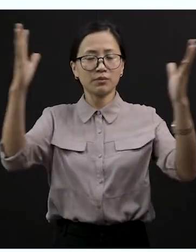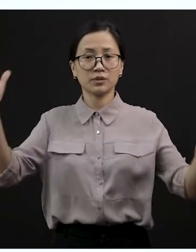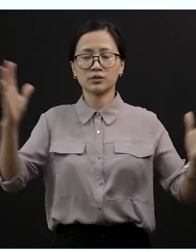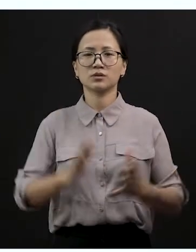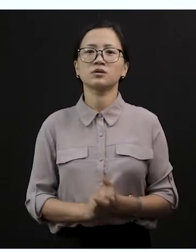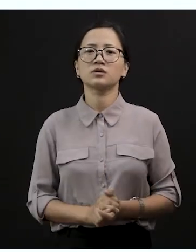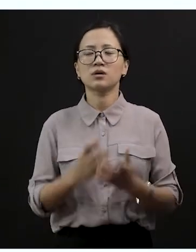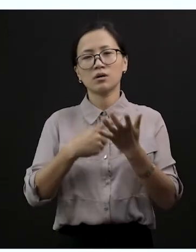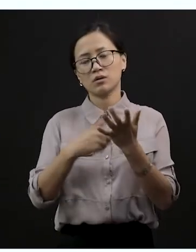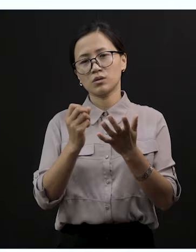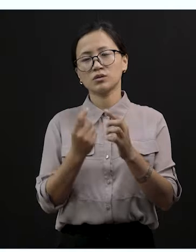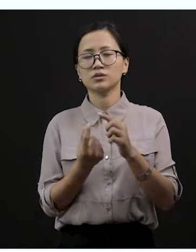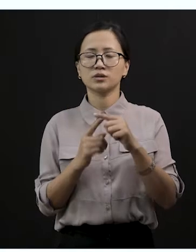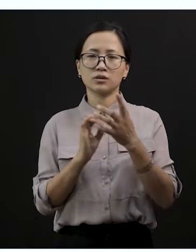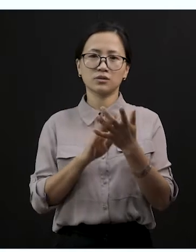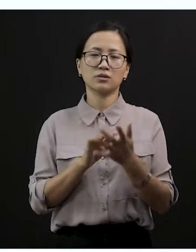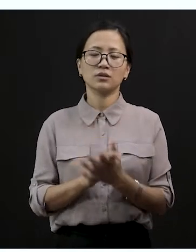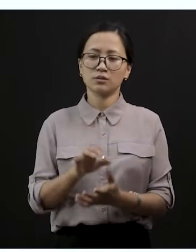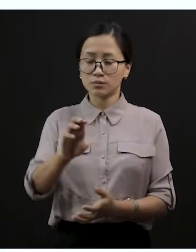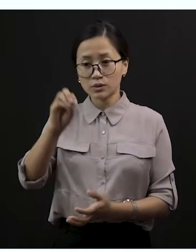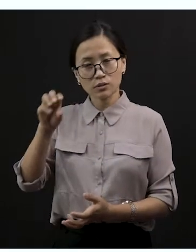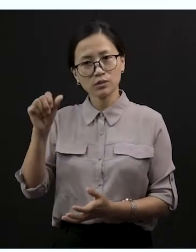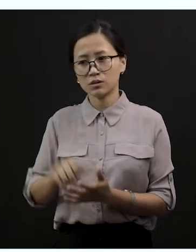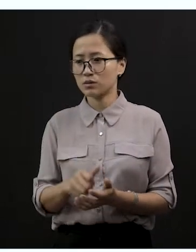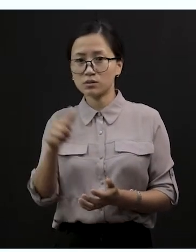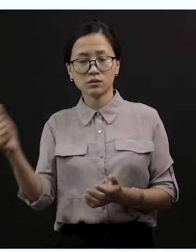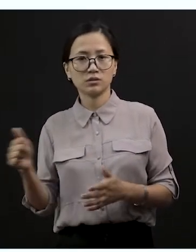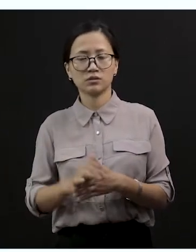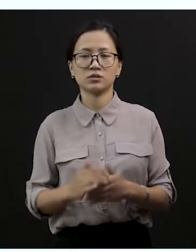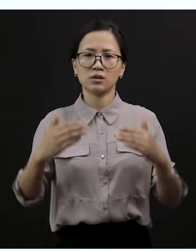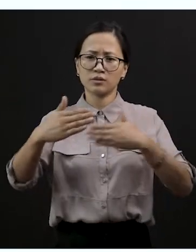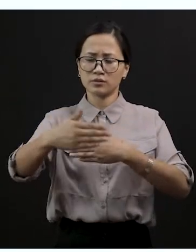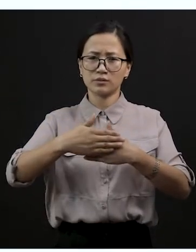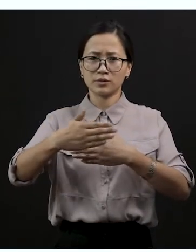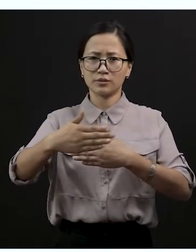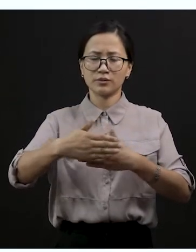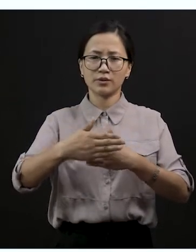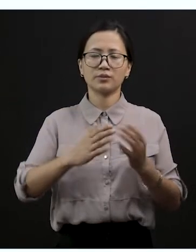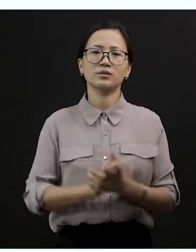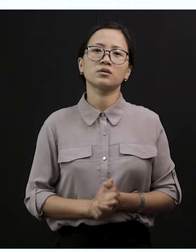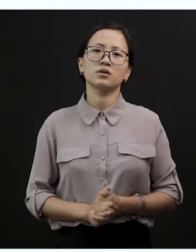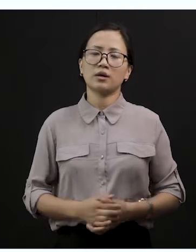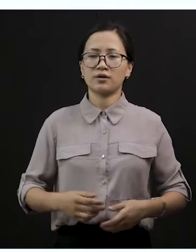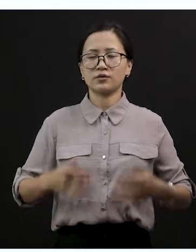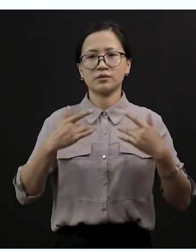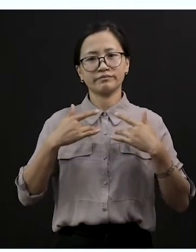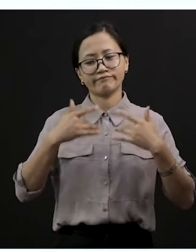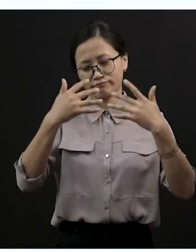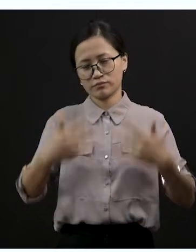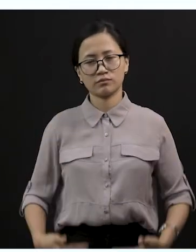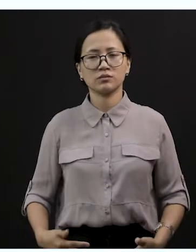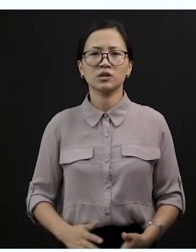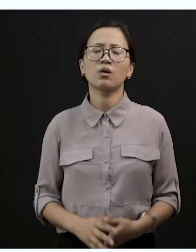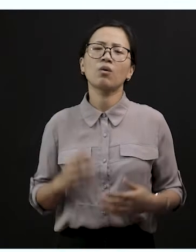became routine for Lima to pluck tomatoes from his neighbor. See, it became a habit. Whenever he